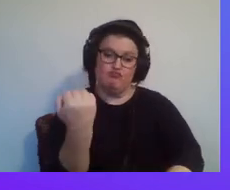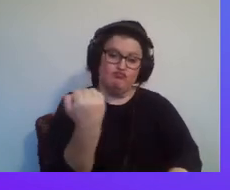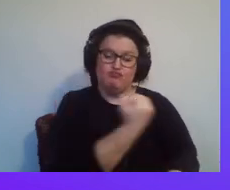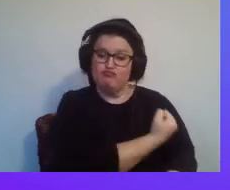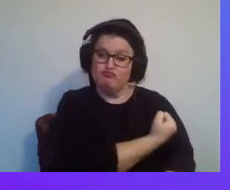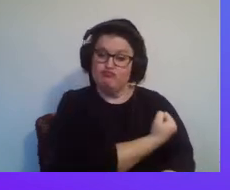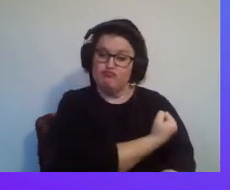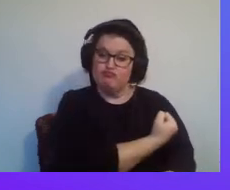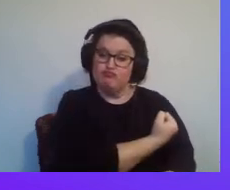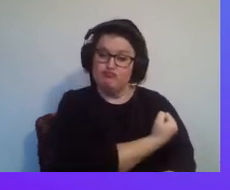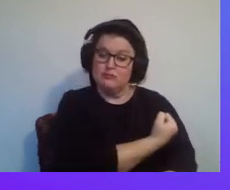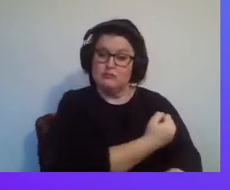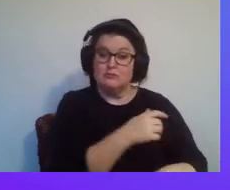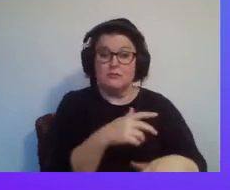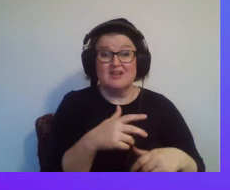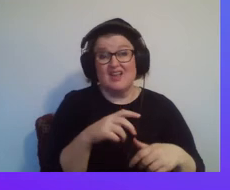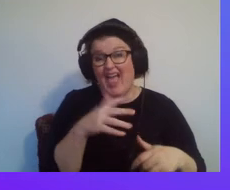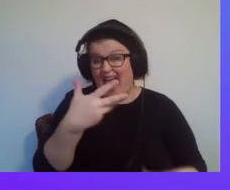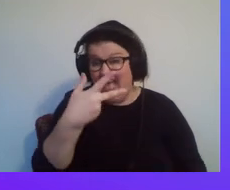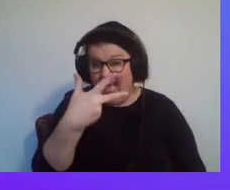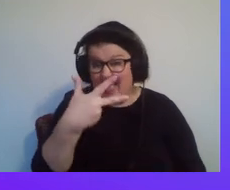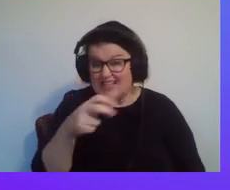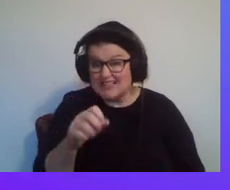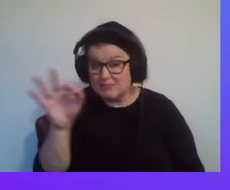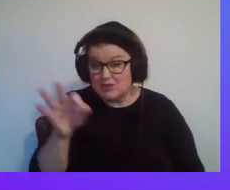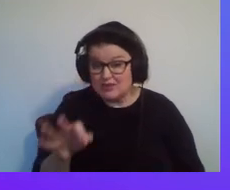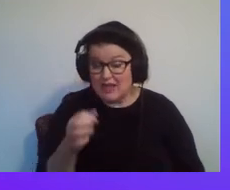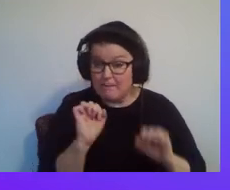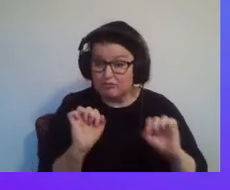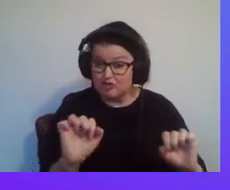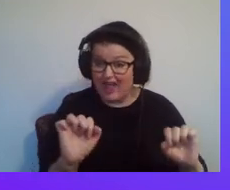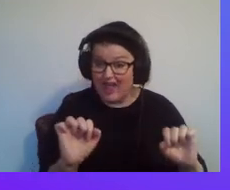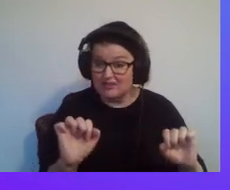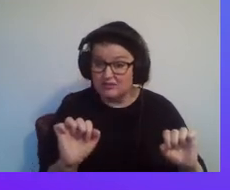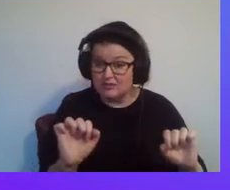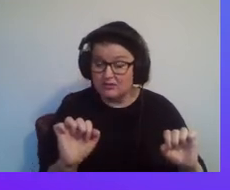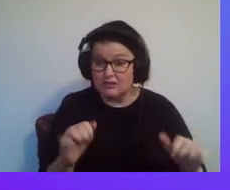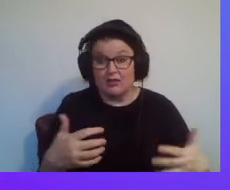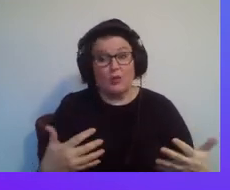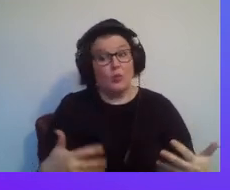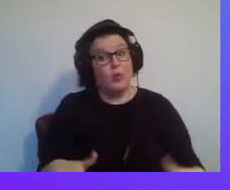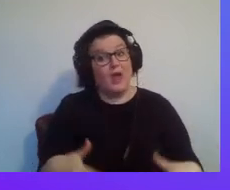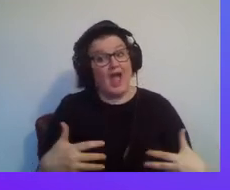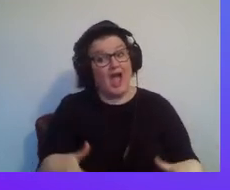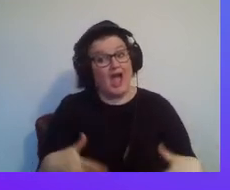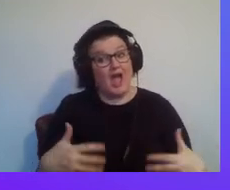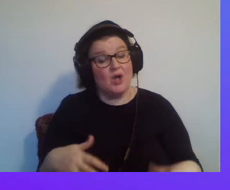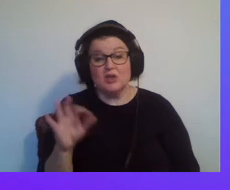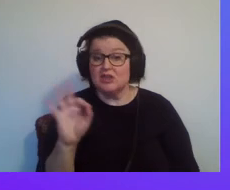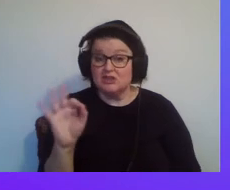of close to 85, 90, 95%. Now, nothing will protect you